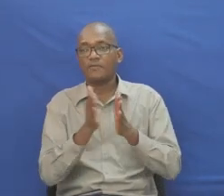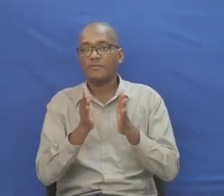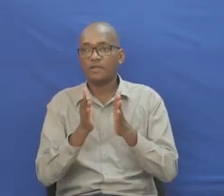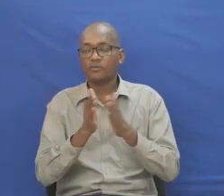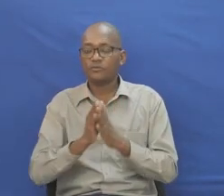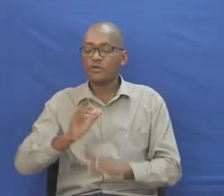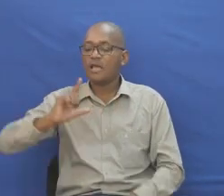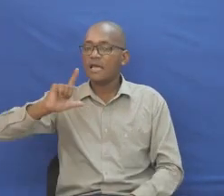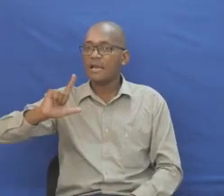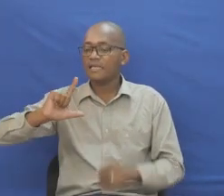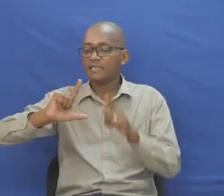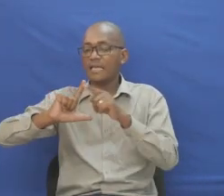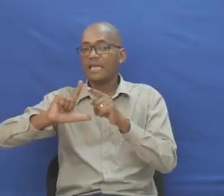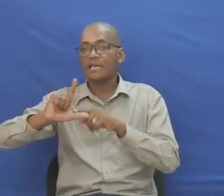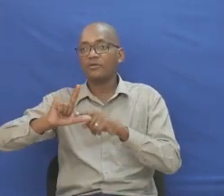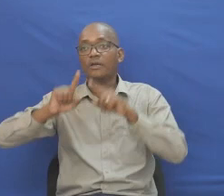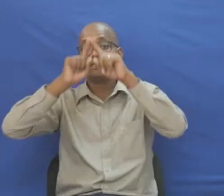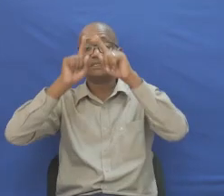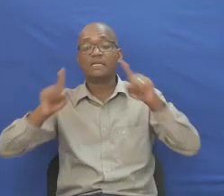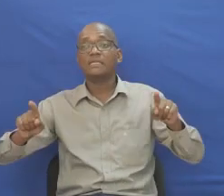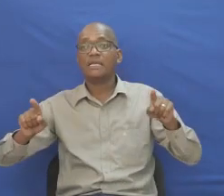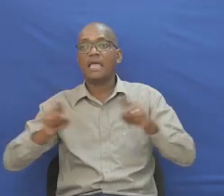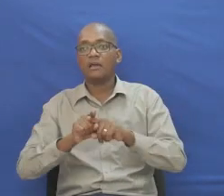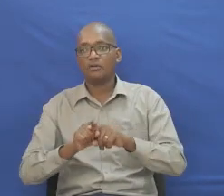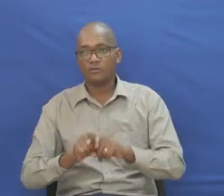us see few examples concerning to